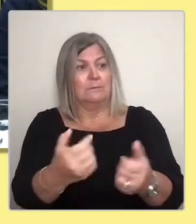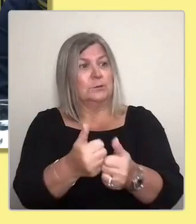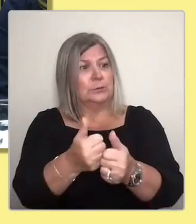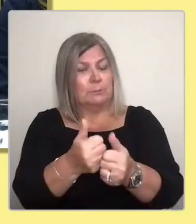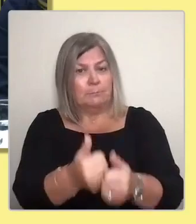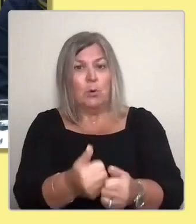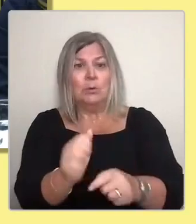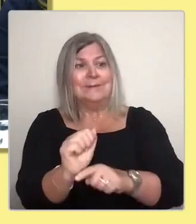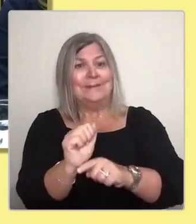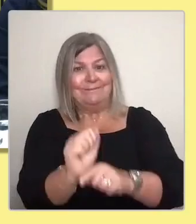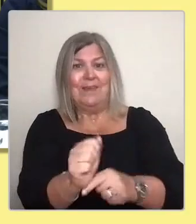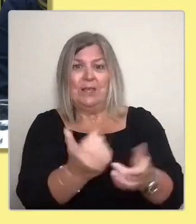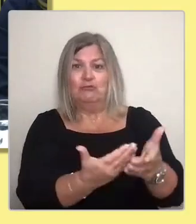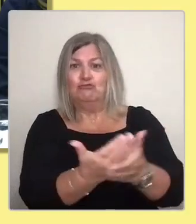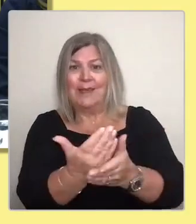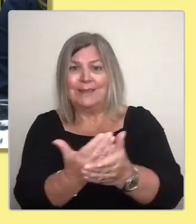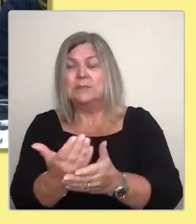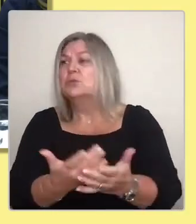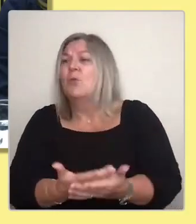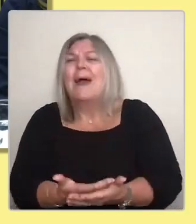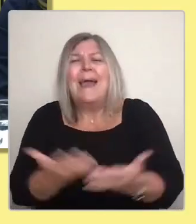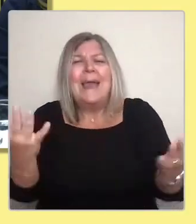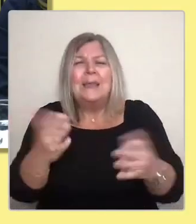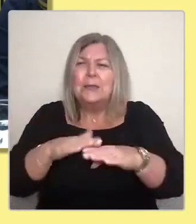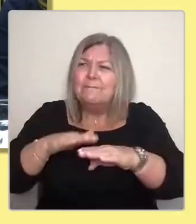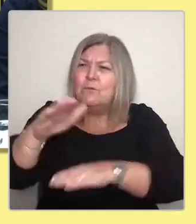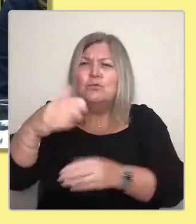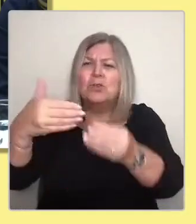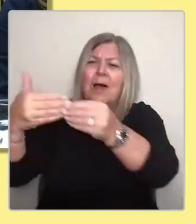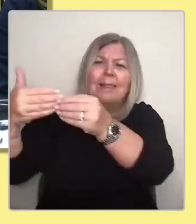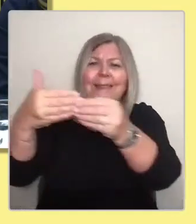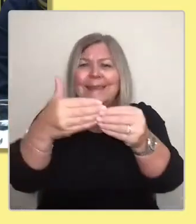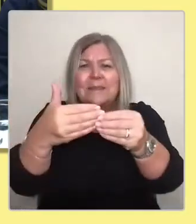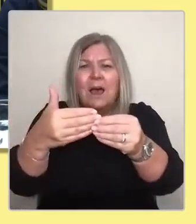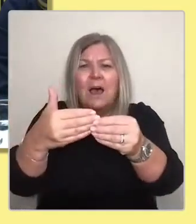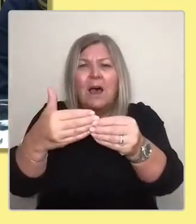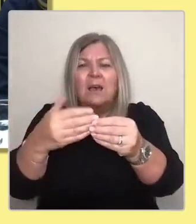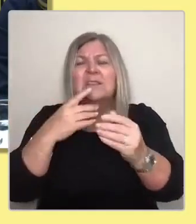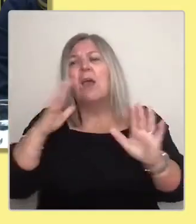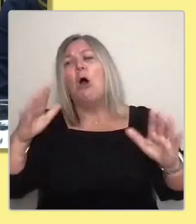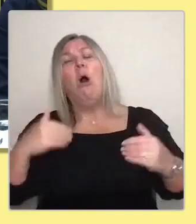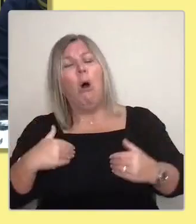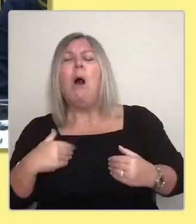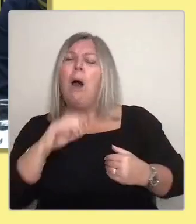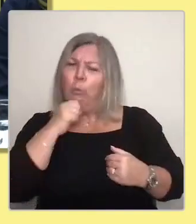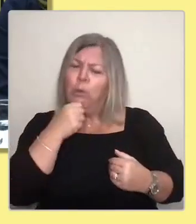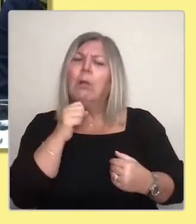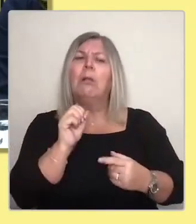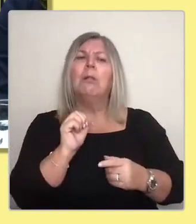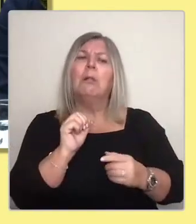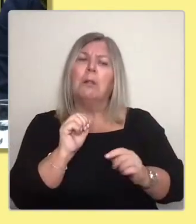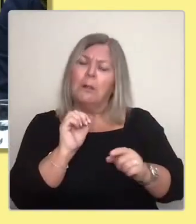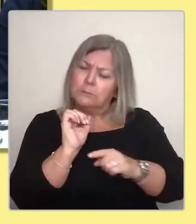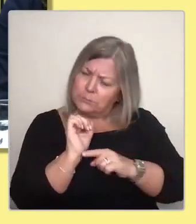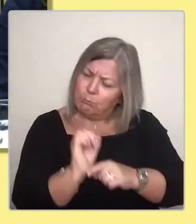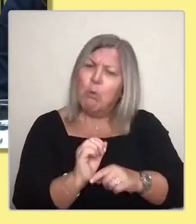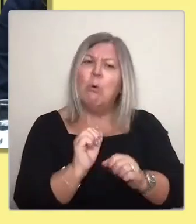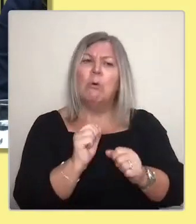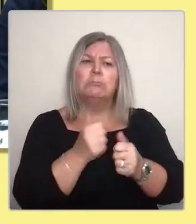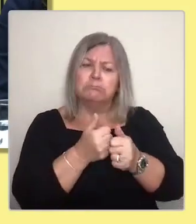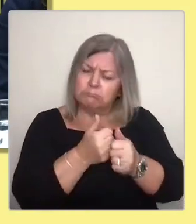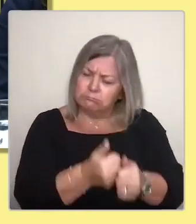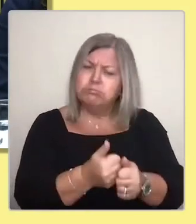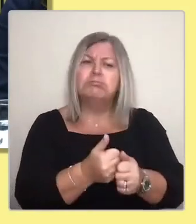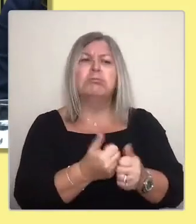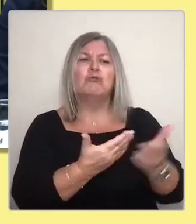not just claim to defend the rights that we already have, but also to engage, to listen, and then go back to